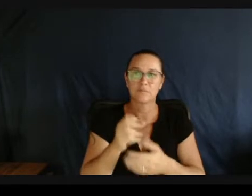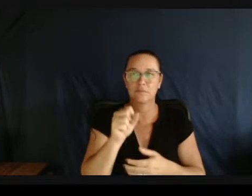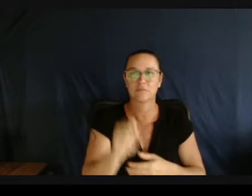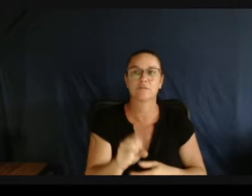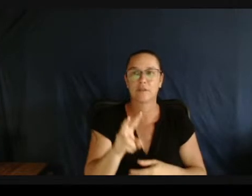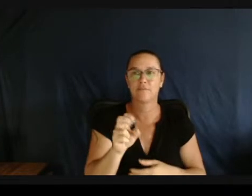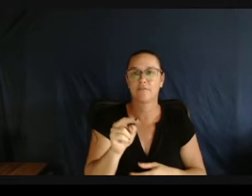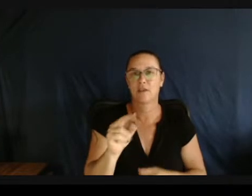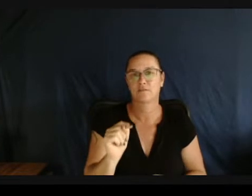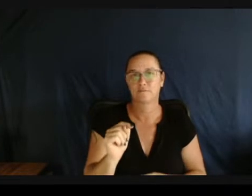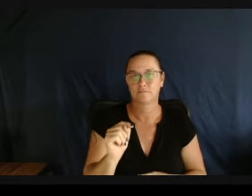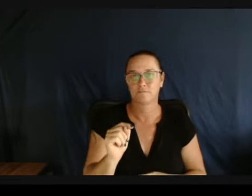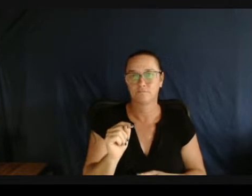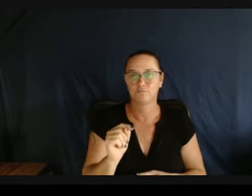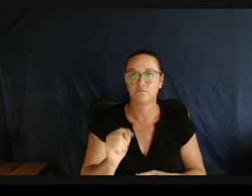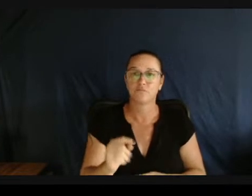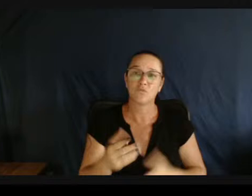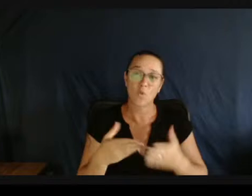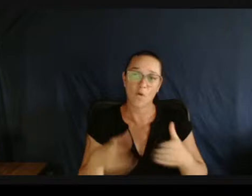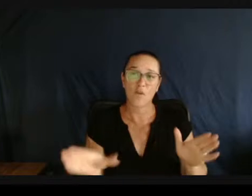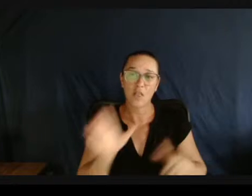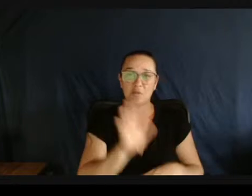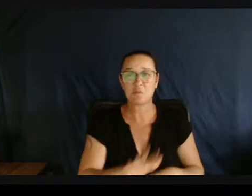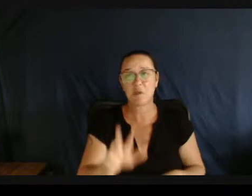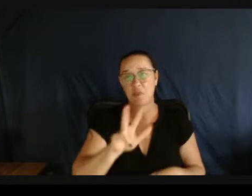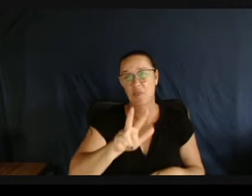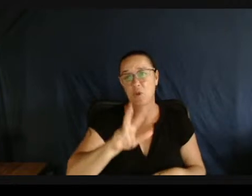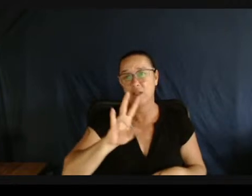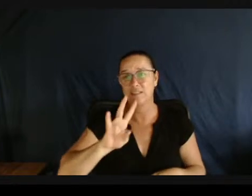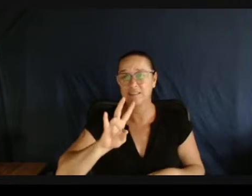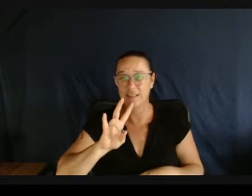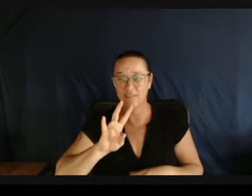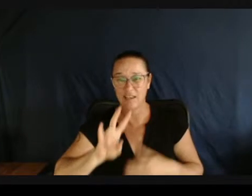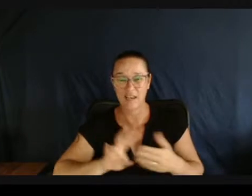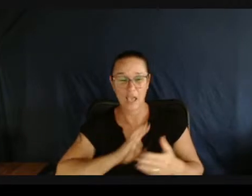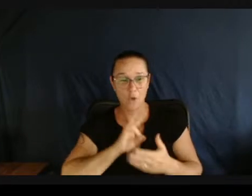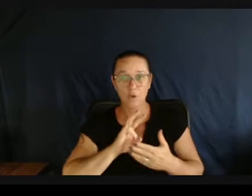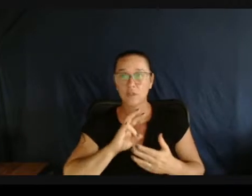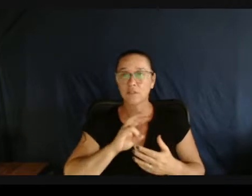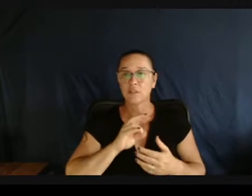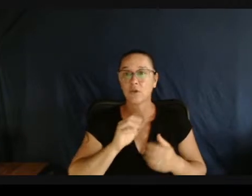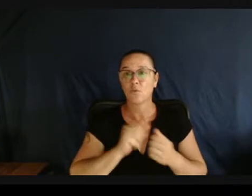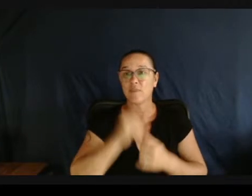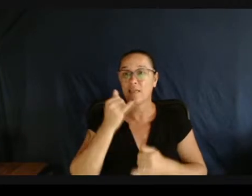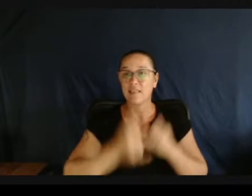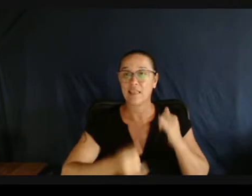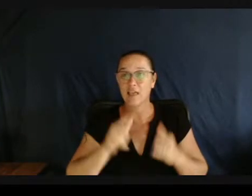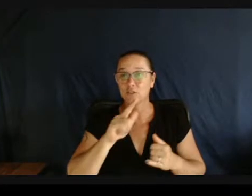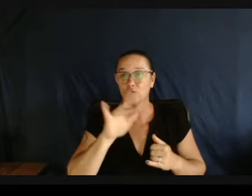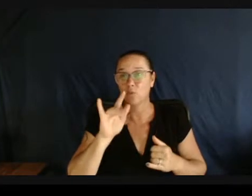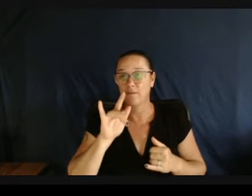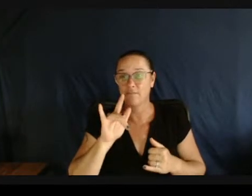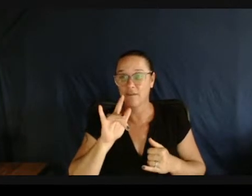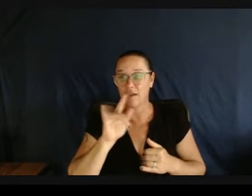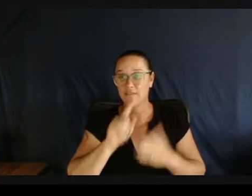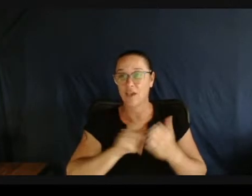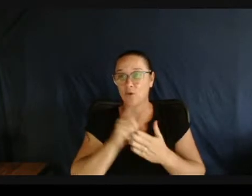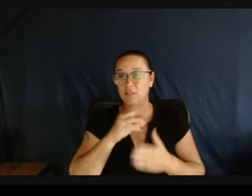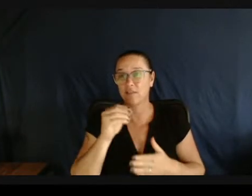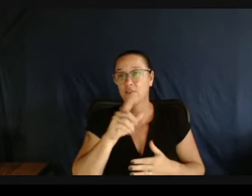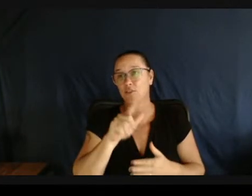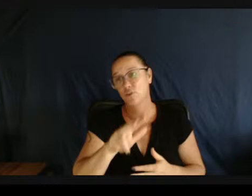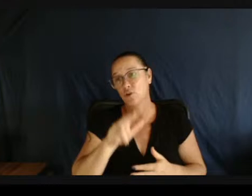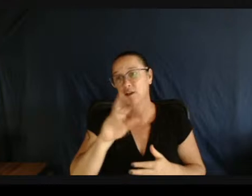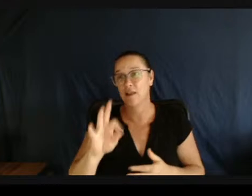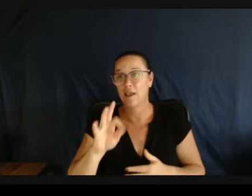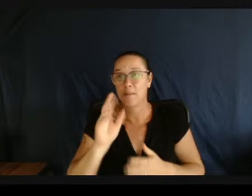So overall, the episode lasts over 37 hours, with the last 25 hours and 39 minutes consisting of fountains from the south vent. They